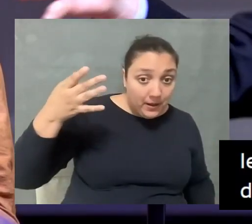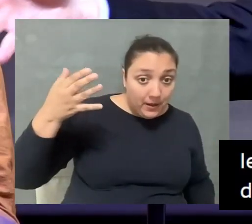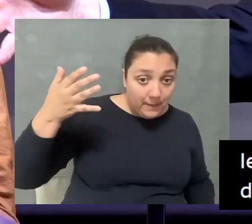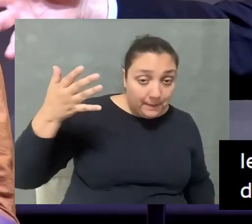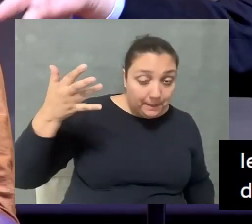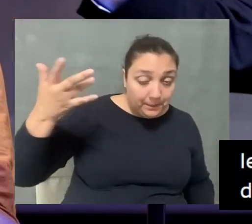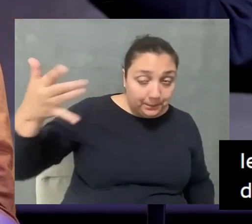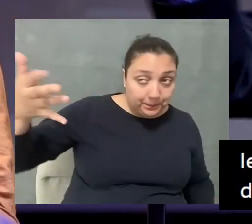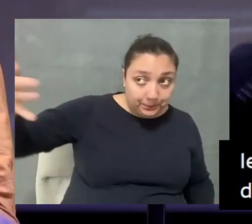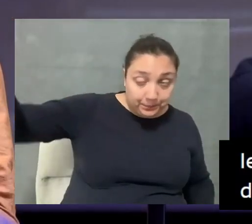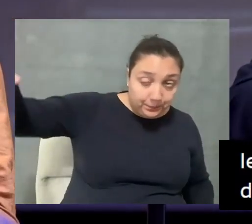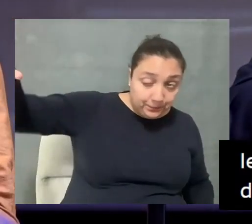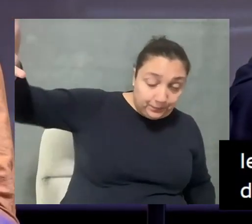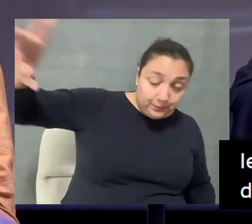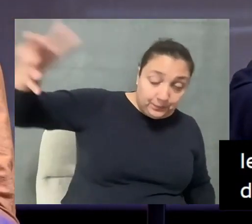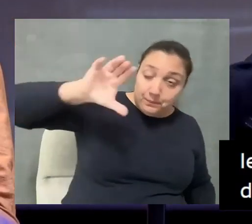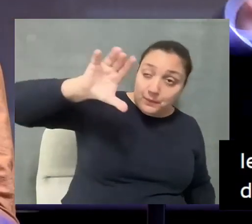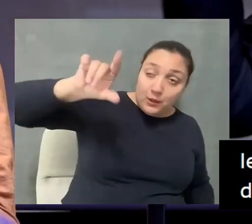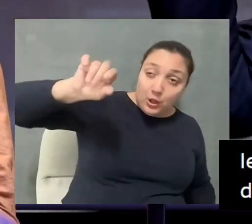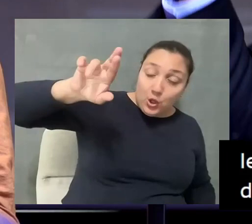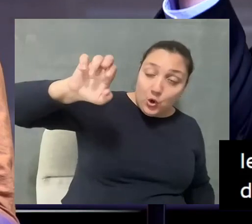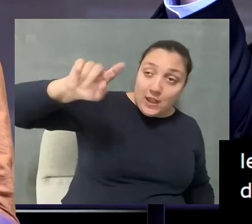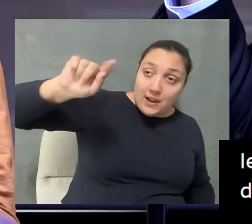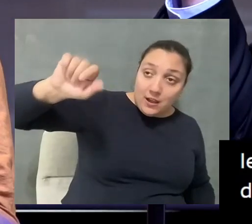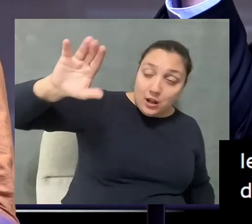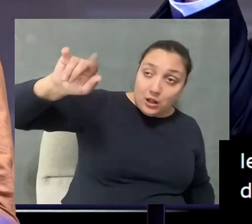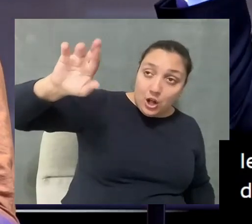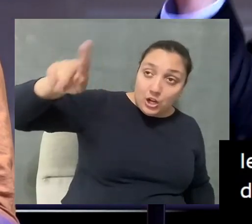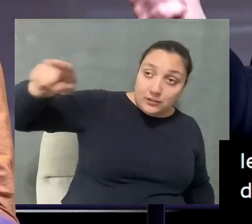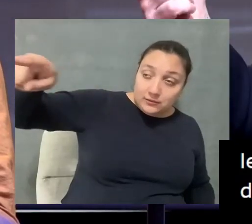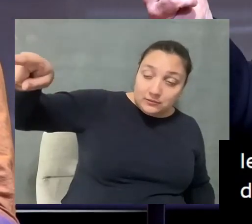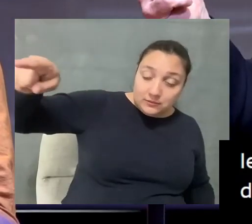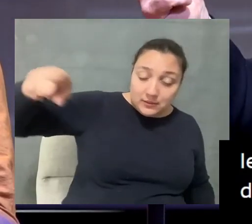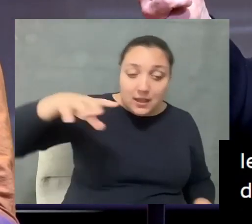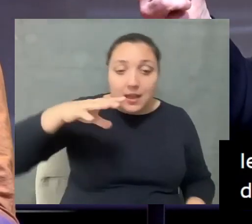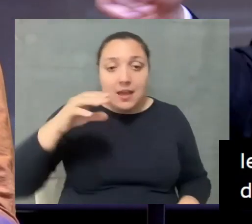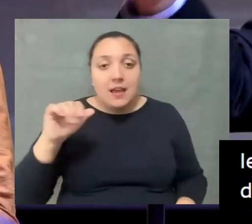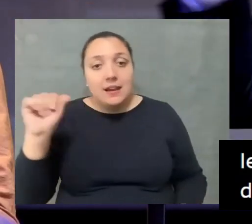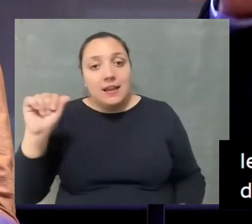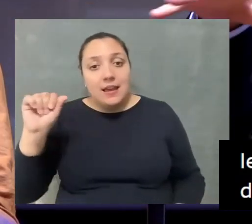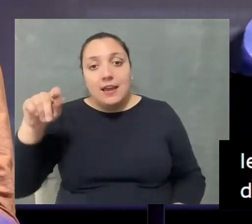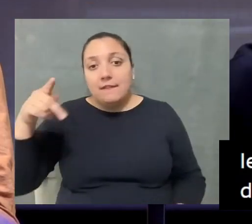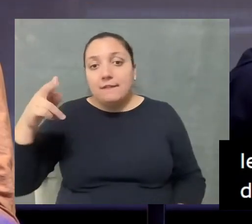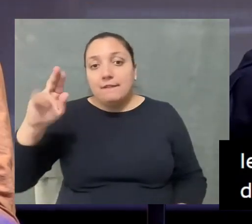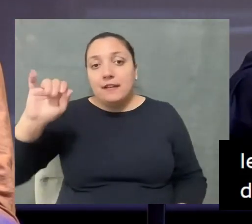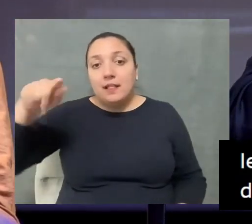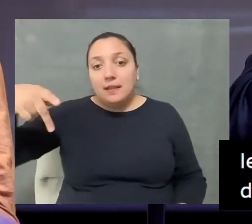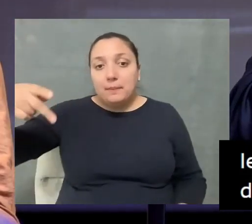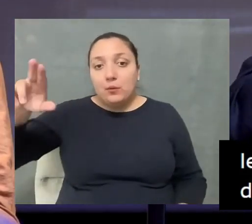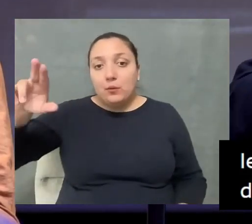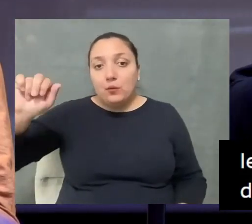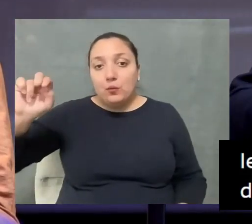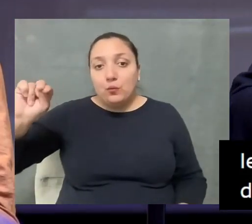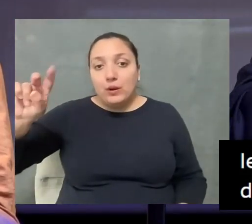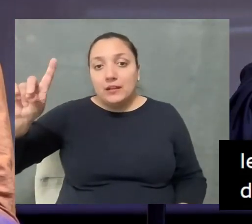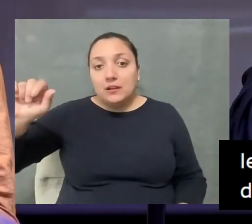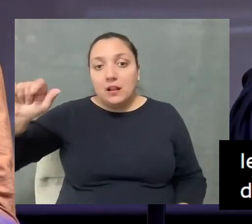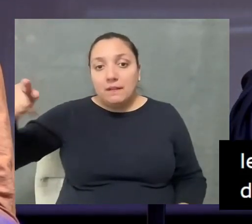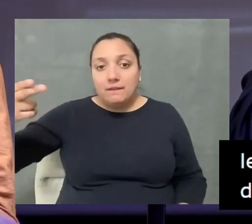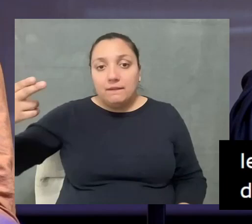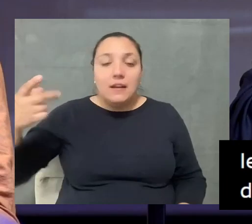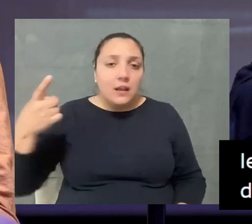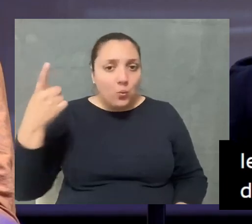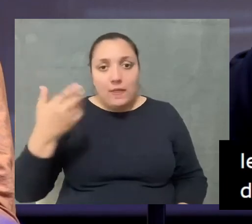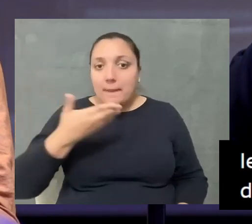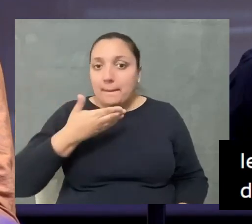at Carnetta Clark was working with us in West Harlem. Now we're over here at A. Philip Randolph, for those of you who know that, in this neighborhood, one of the best sites that we have in the